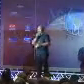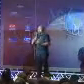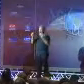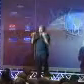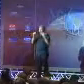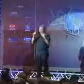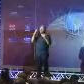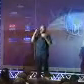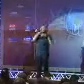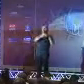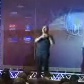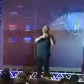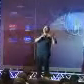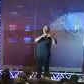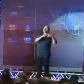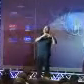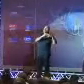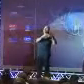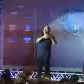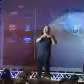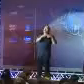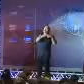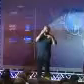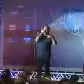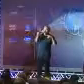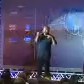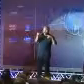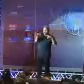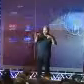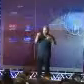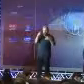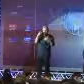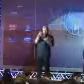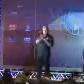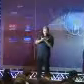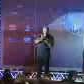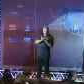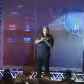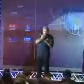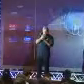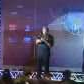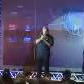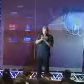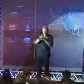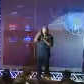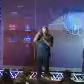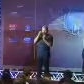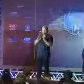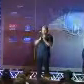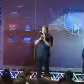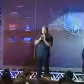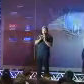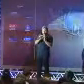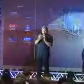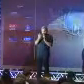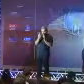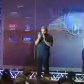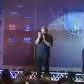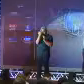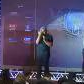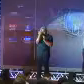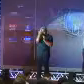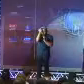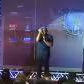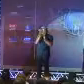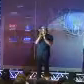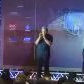finished. They repair the brain you have. Yet we pay them a lot of money